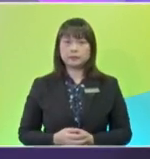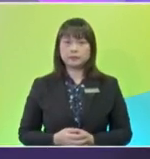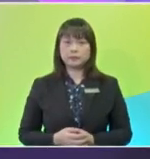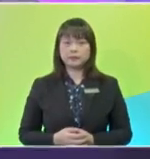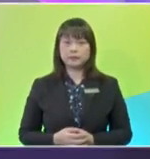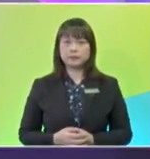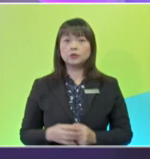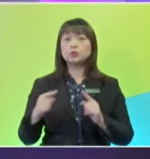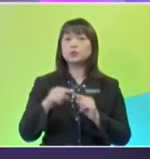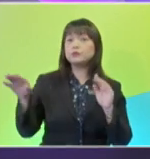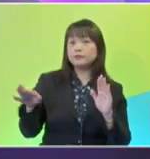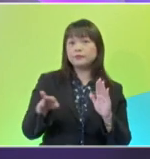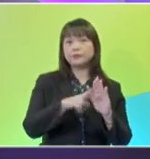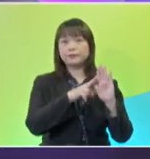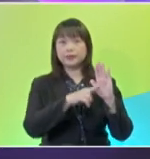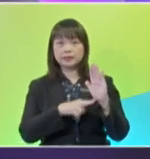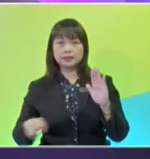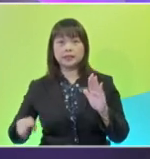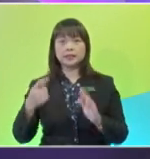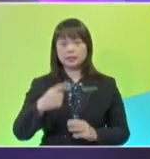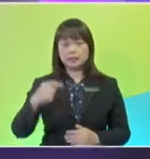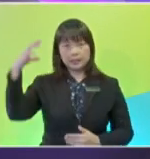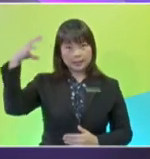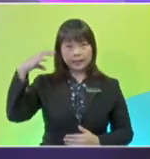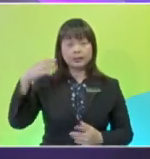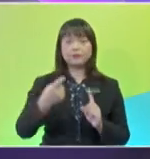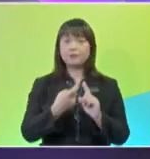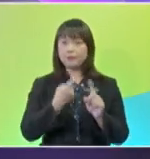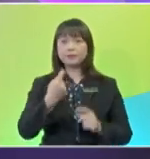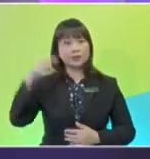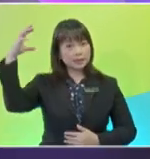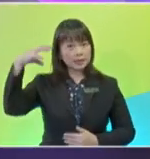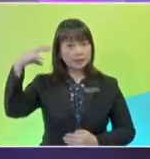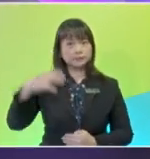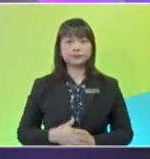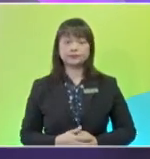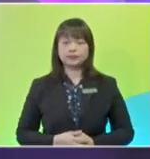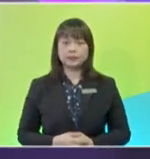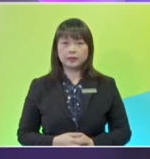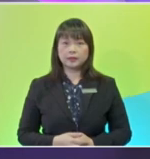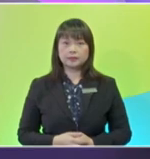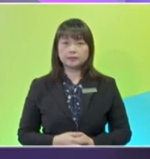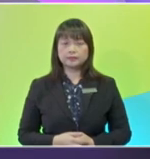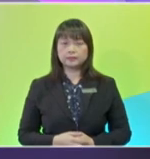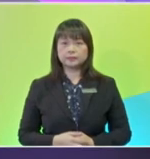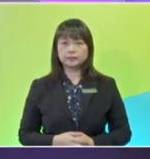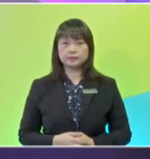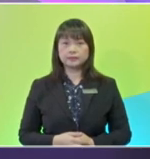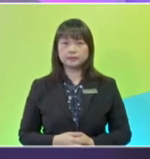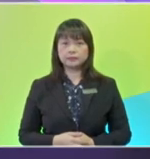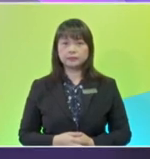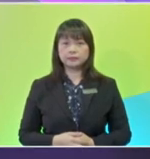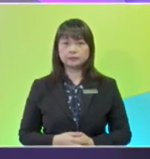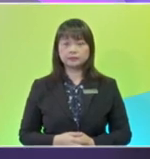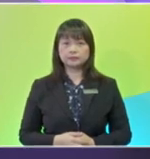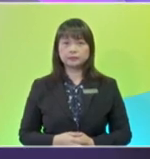reflecting the light from the sun. The light from the sun is what we are going to be stimulating. Alright, I'm ready. Okay, so